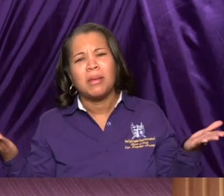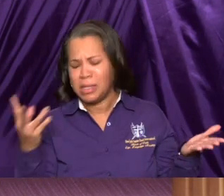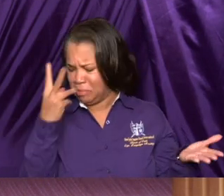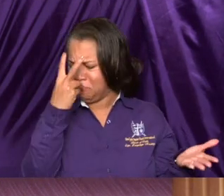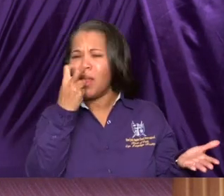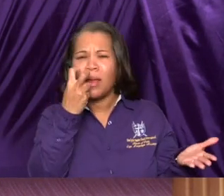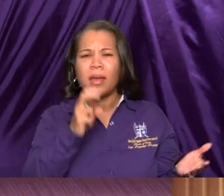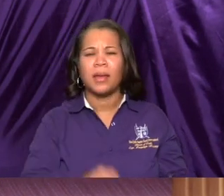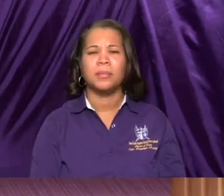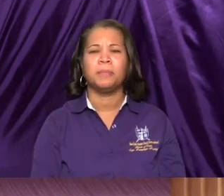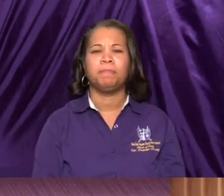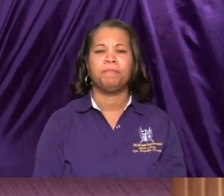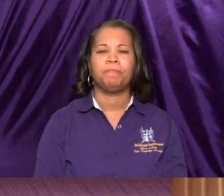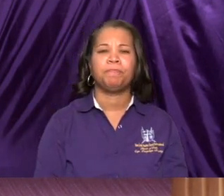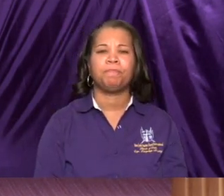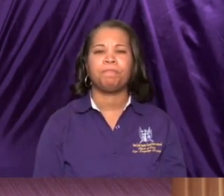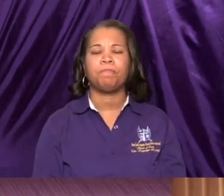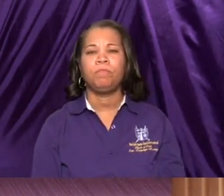blind.